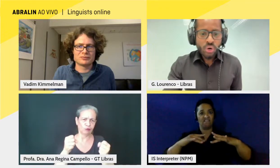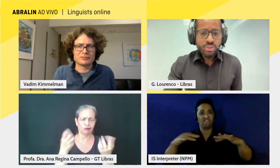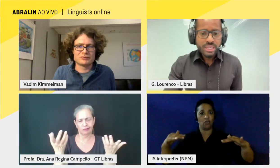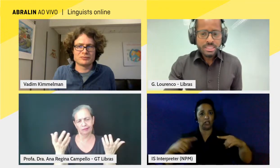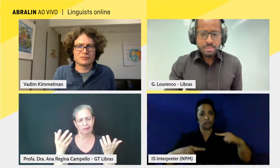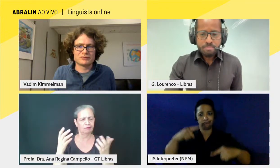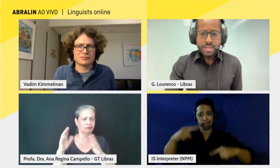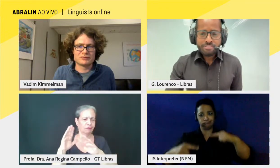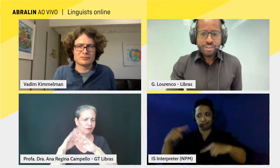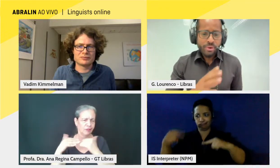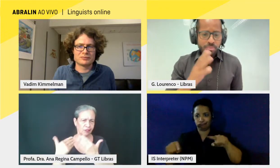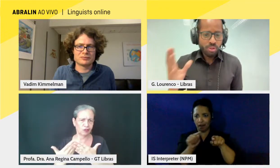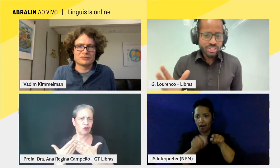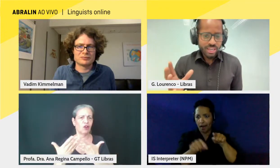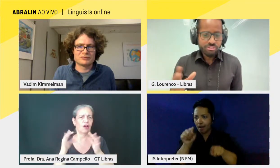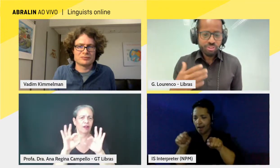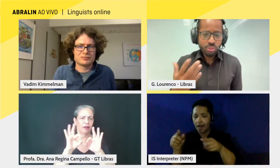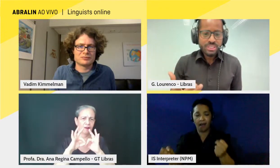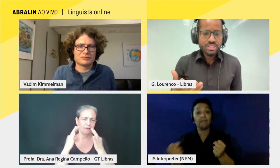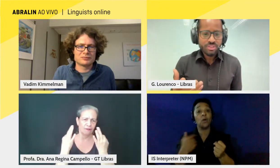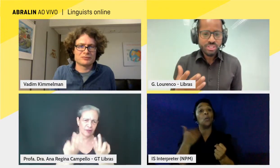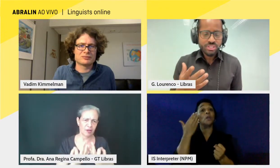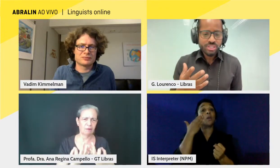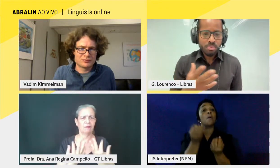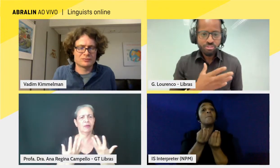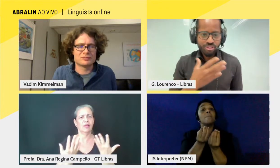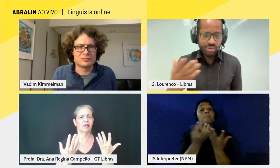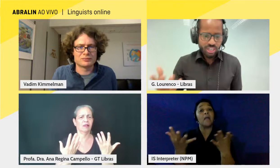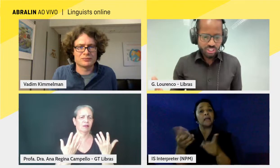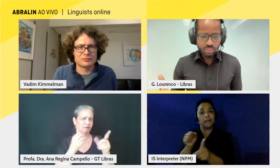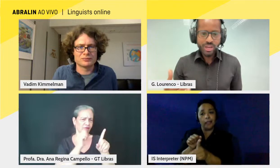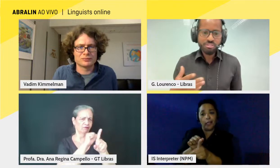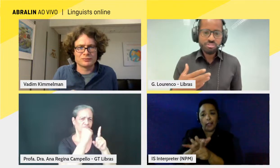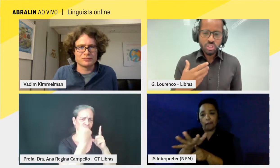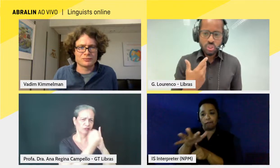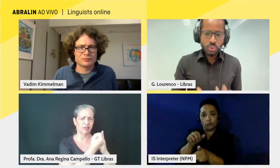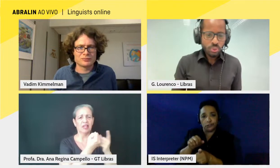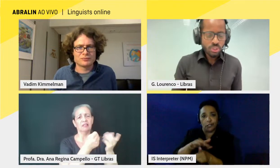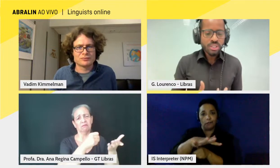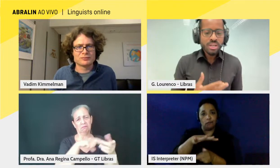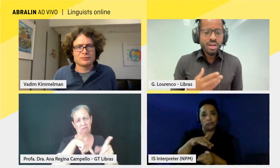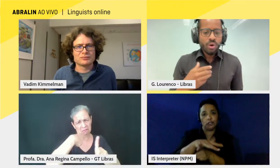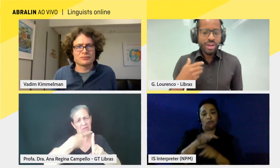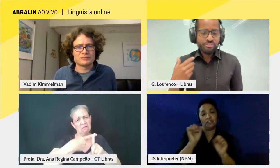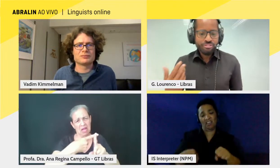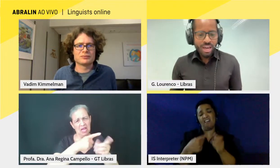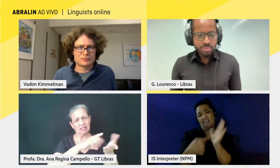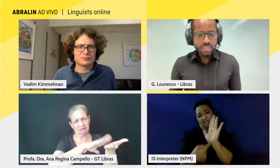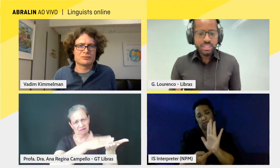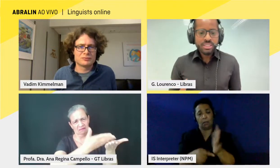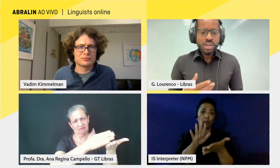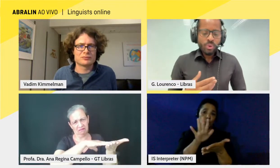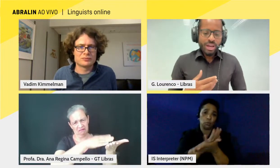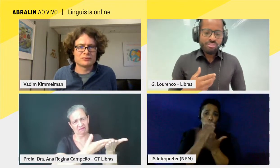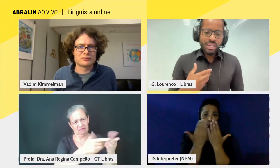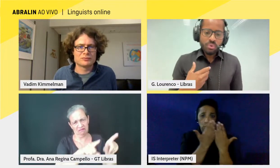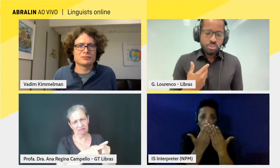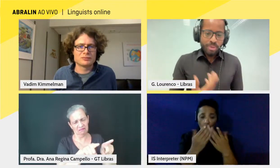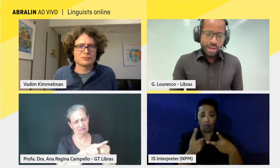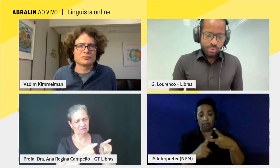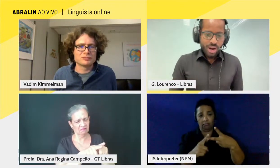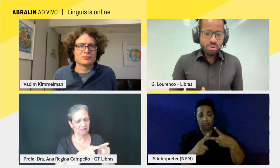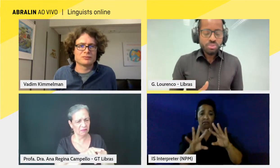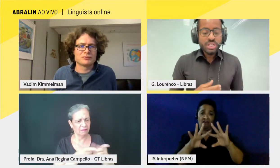we know that many variables can influence this type of variation. We have school, we have family, we have